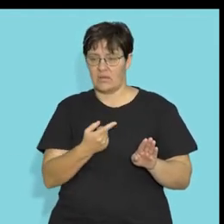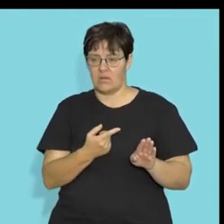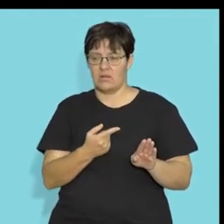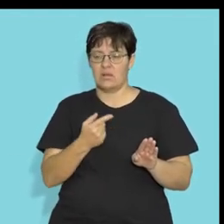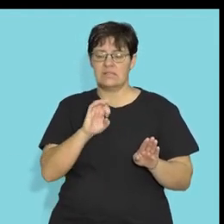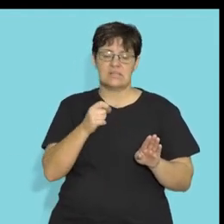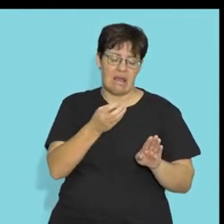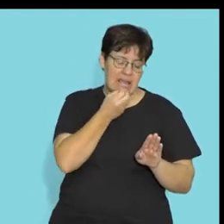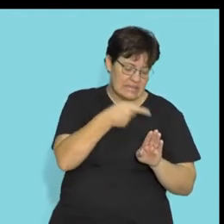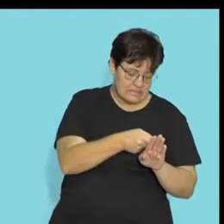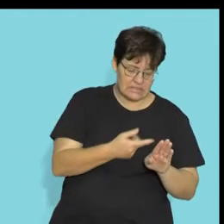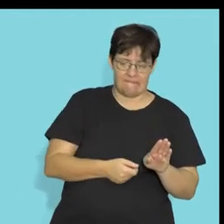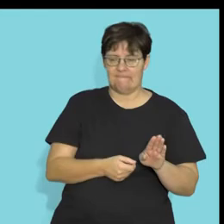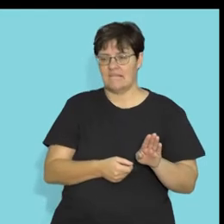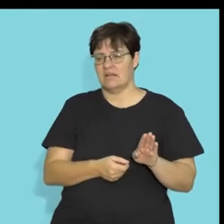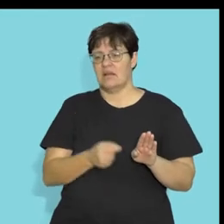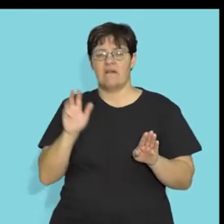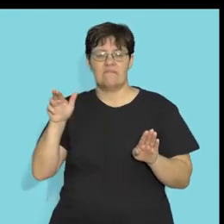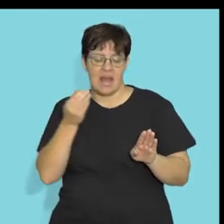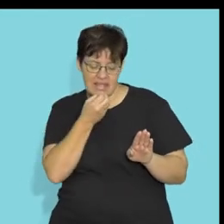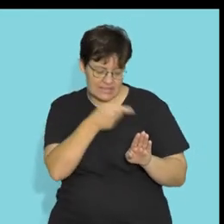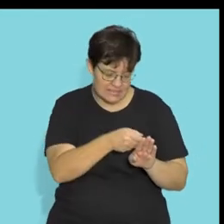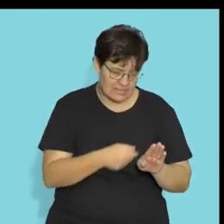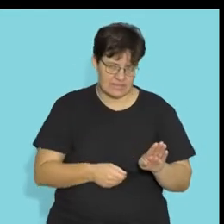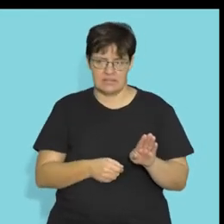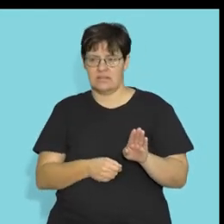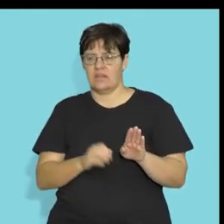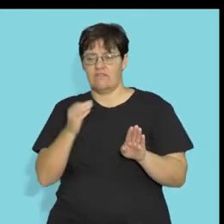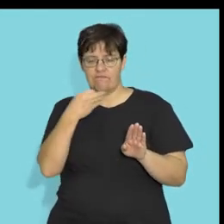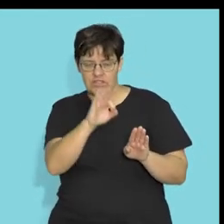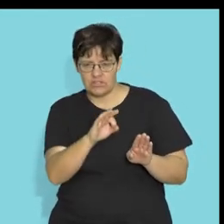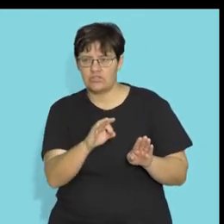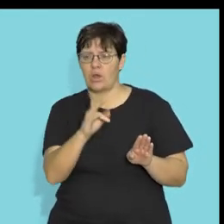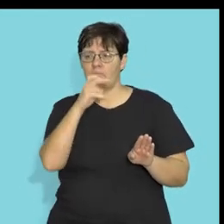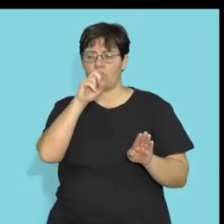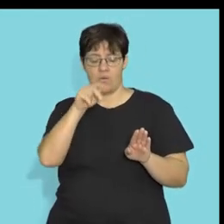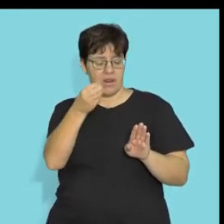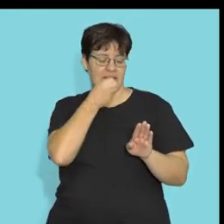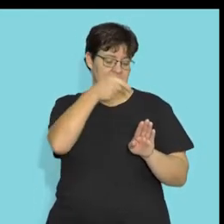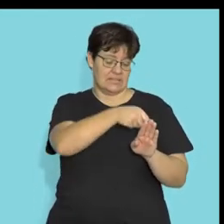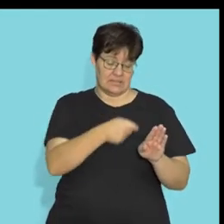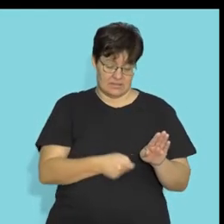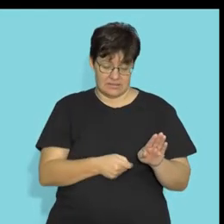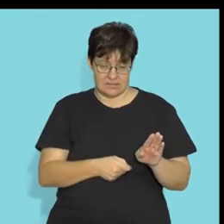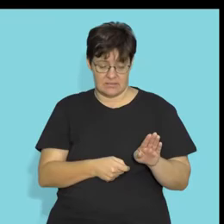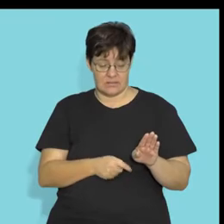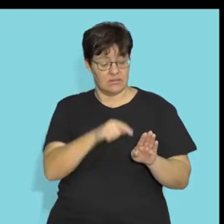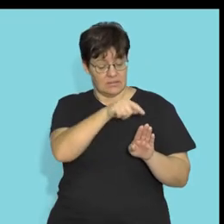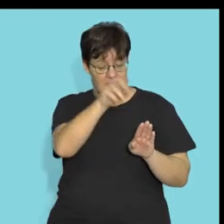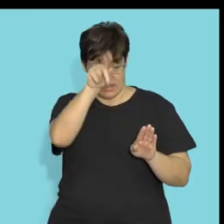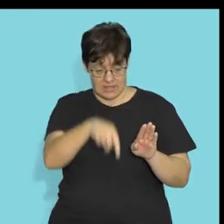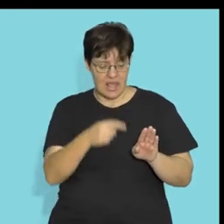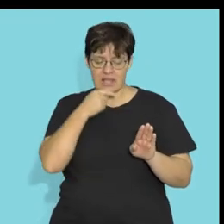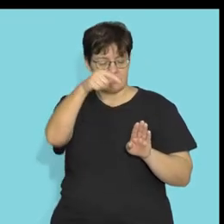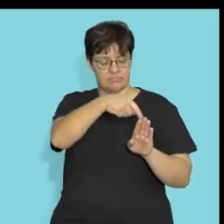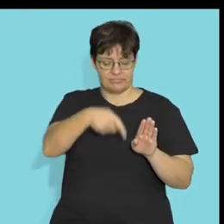So a slug will feed on them. Yeah, you have flies that feed on them, as well as fish and prawn. In turn, these at a